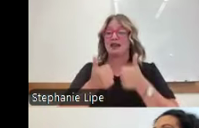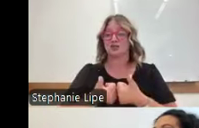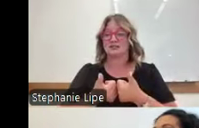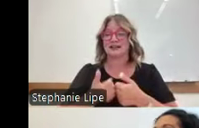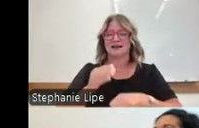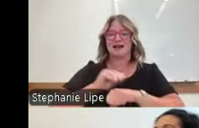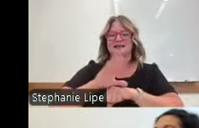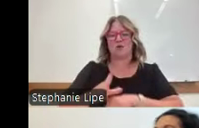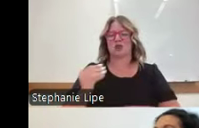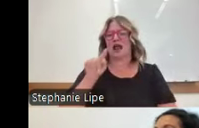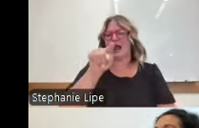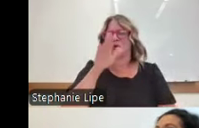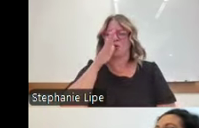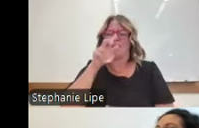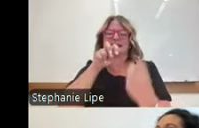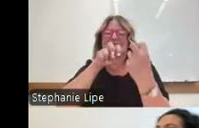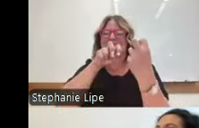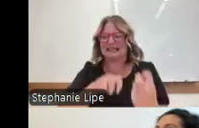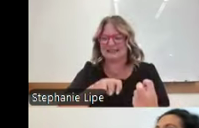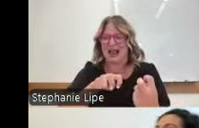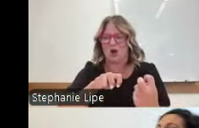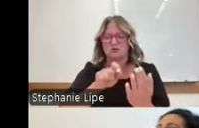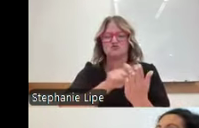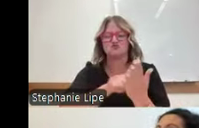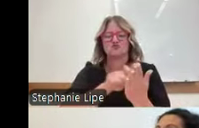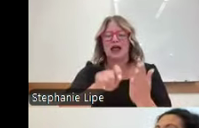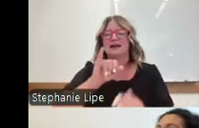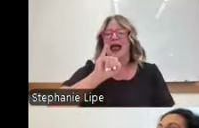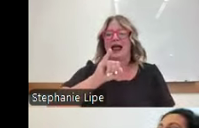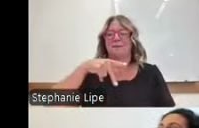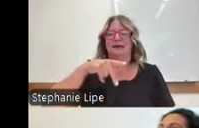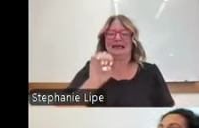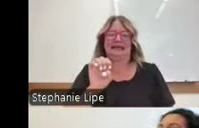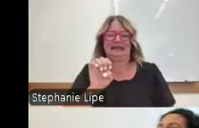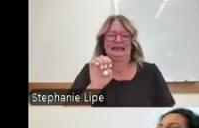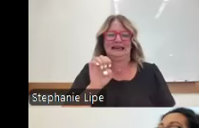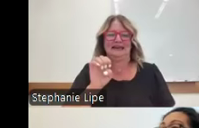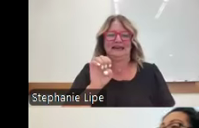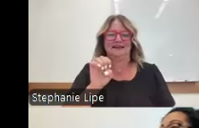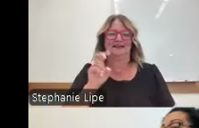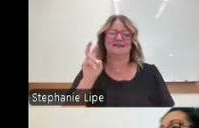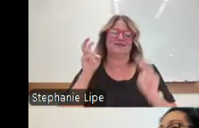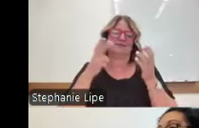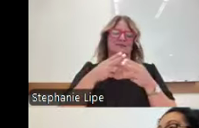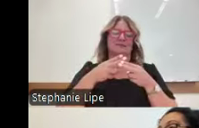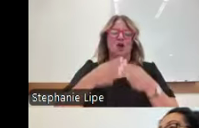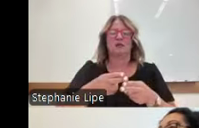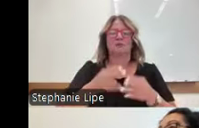a customer of our agency, the counselor and you will sit down and write something called an